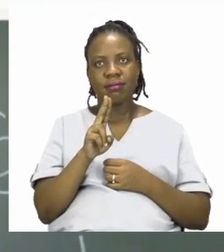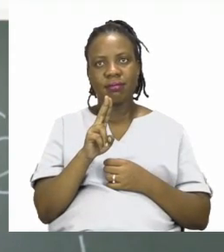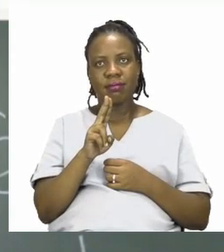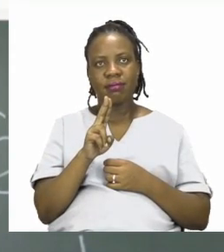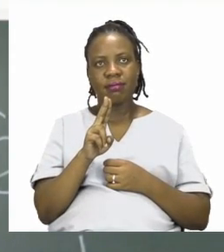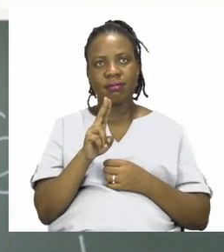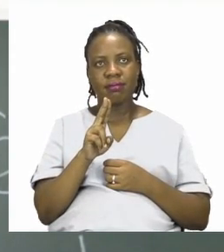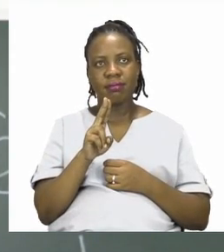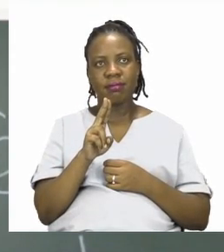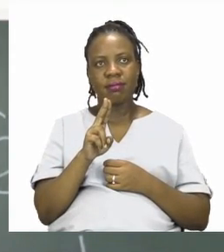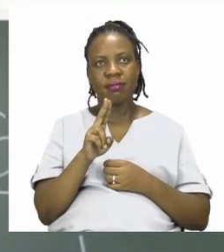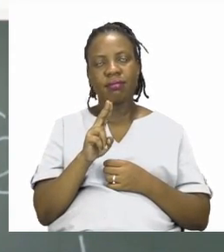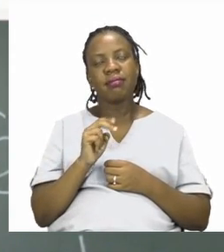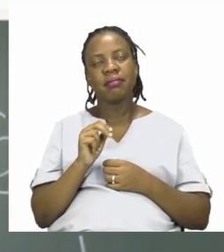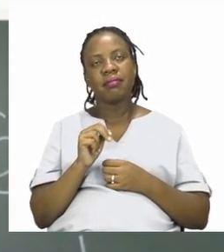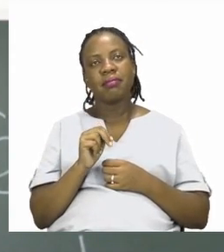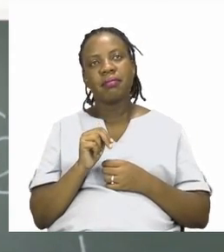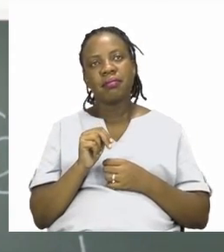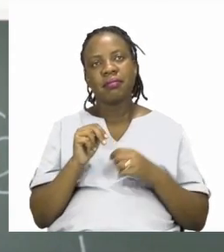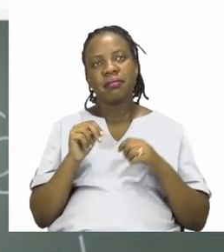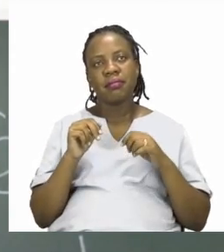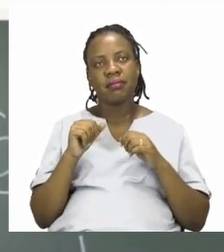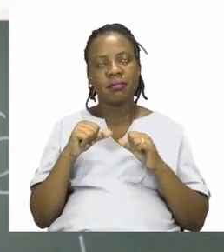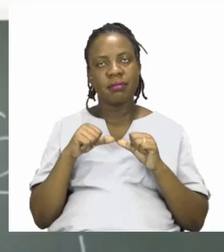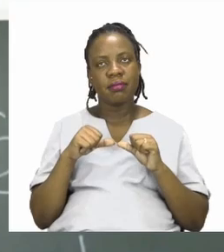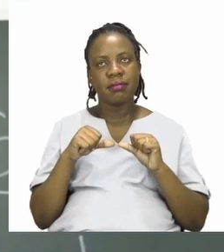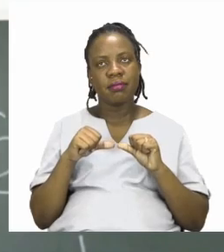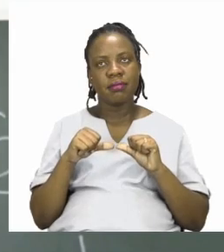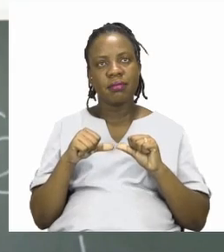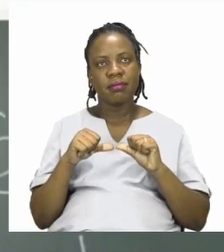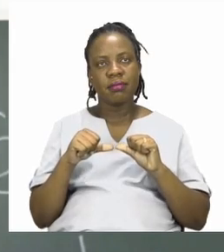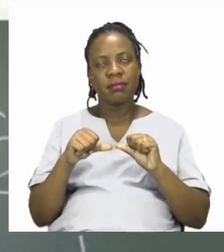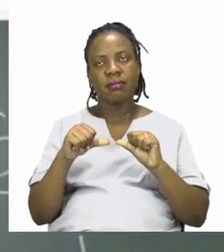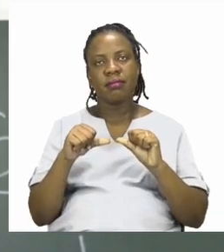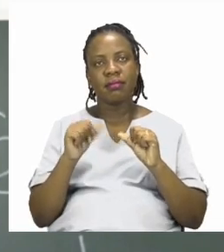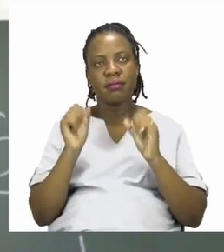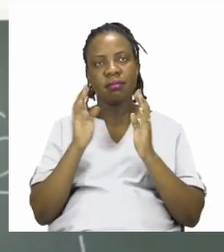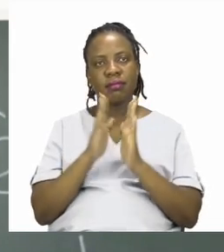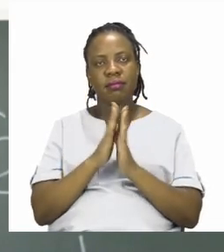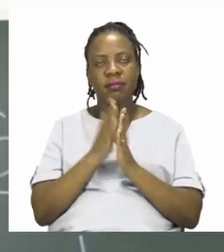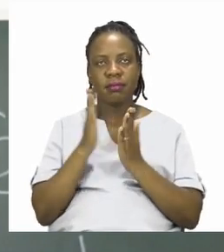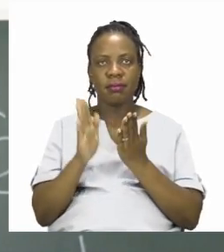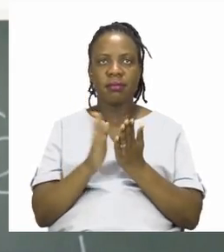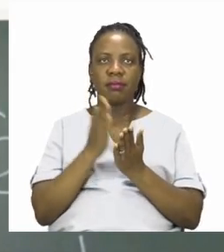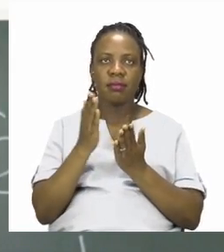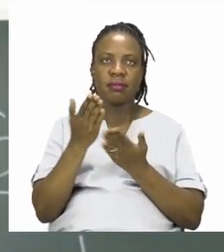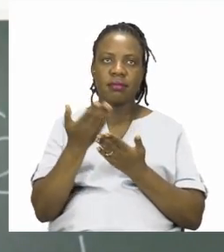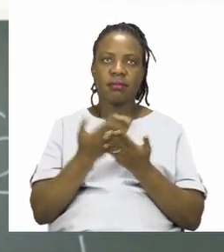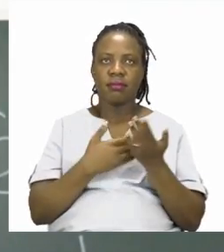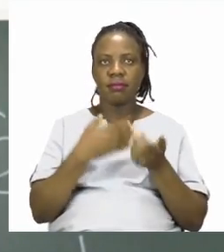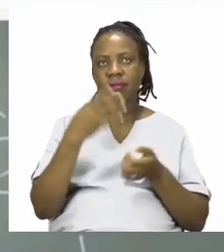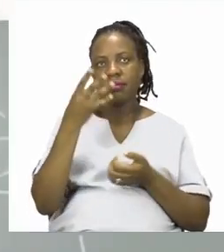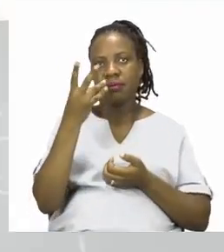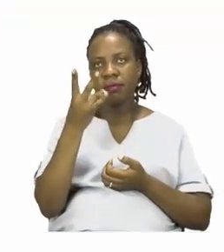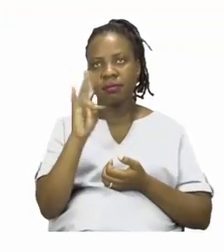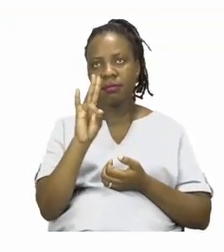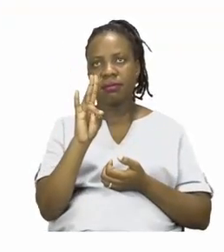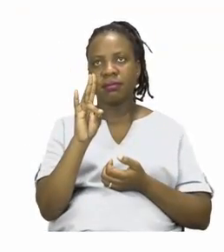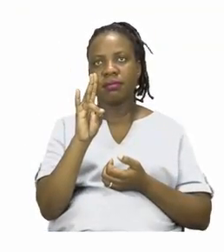you move on to finding all the other words, let's turn our booklets to page